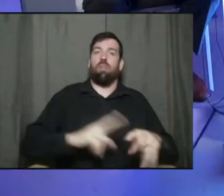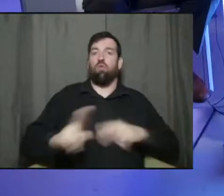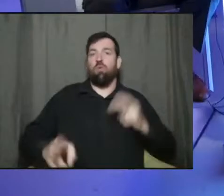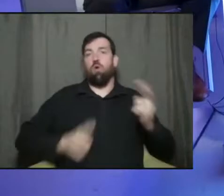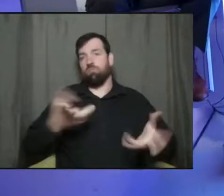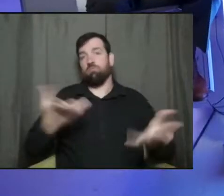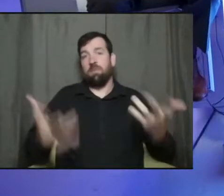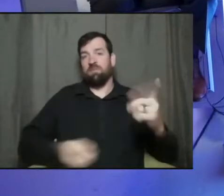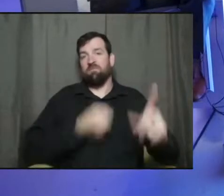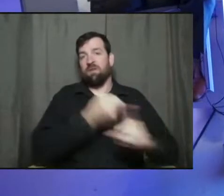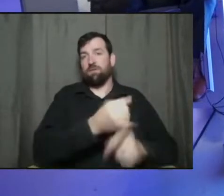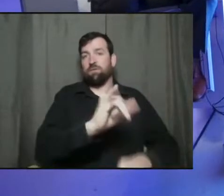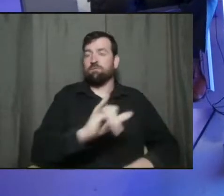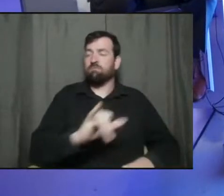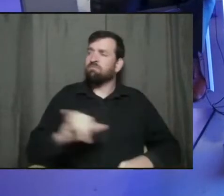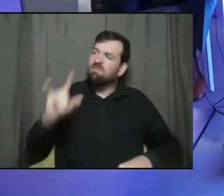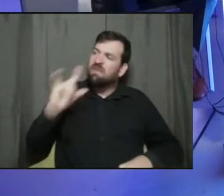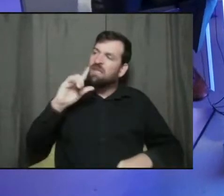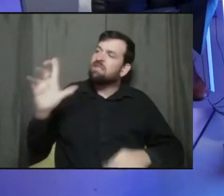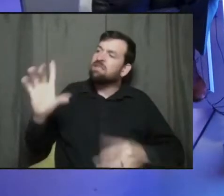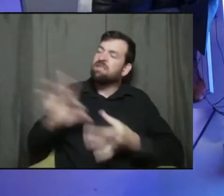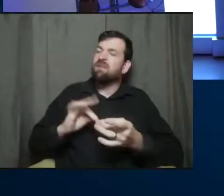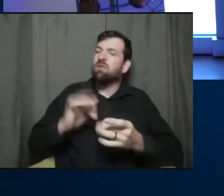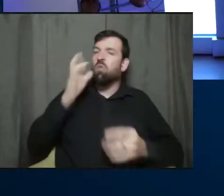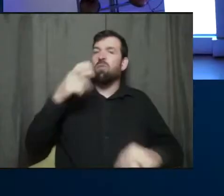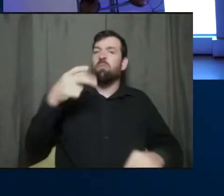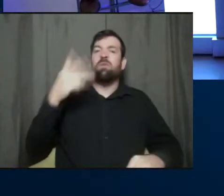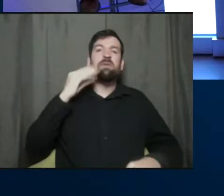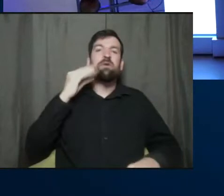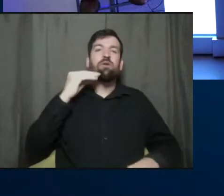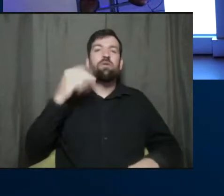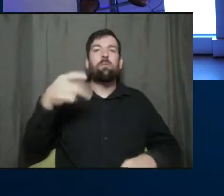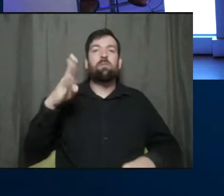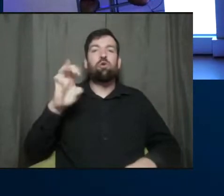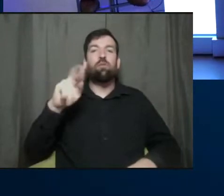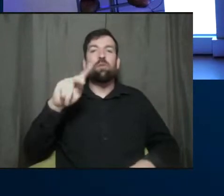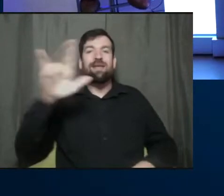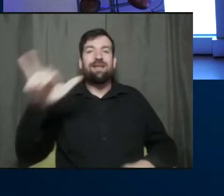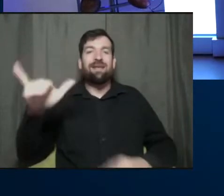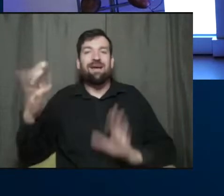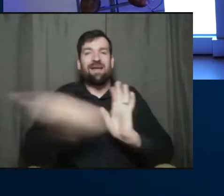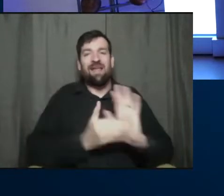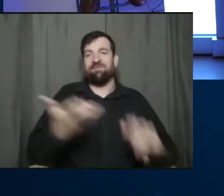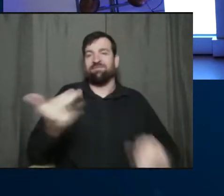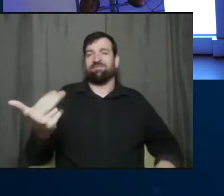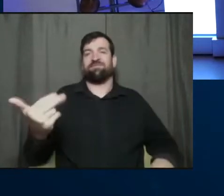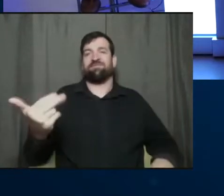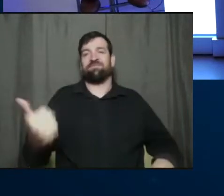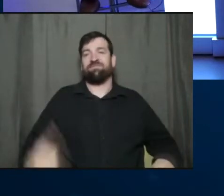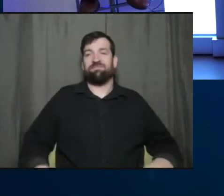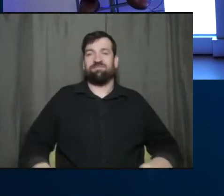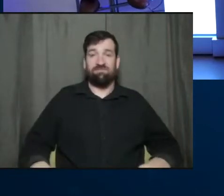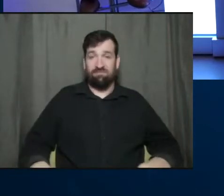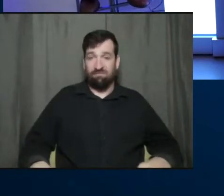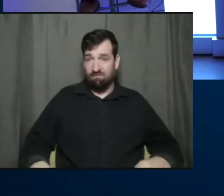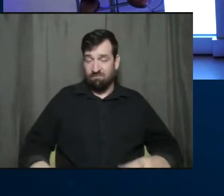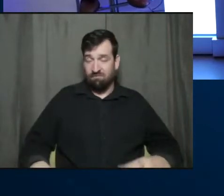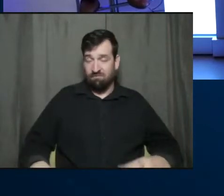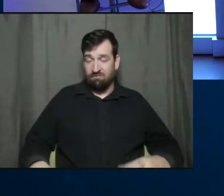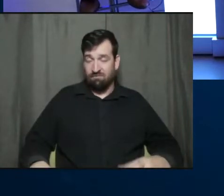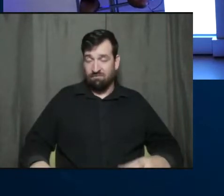I think he just said you guys are going to go through puberty again. I think that's what I just heard. Ben, thoughts about the side effects of Trikafta with